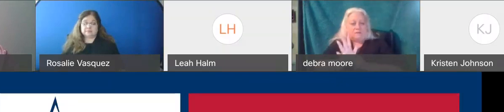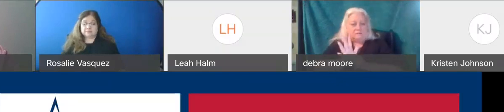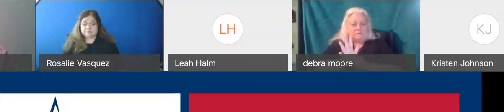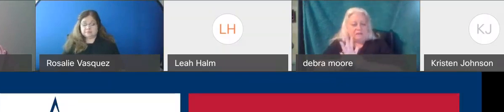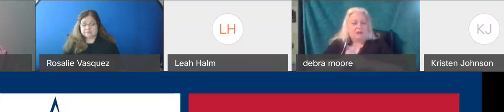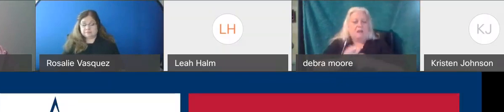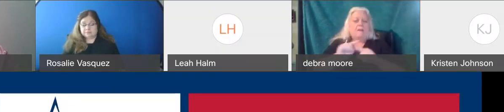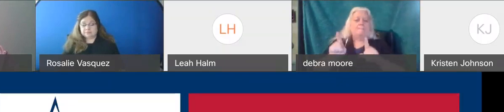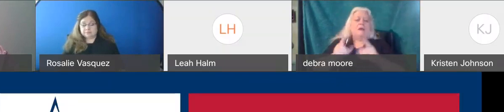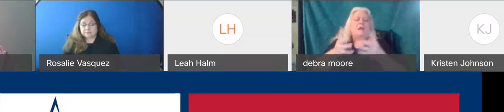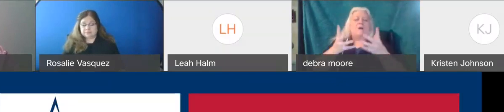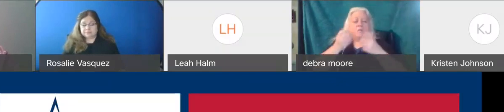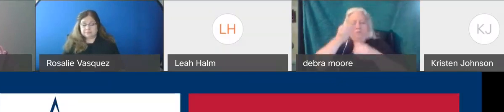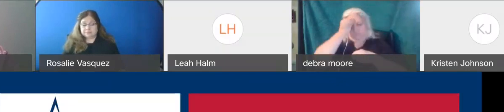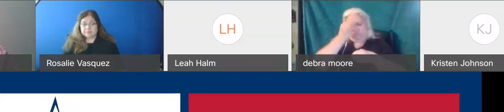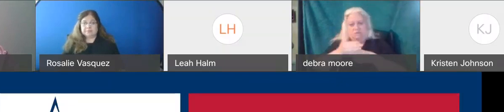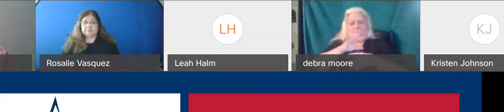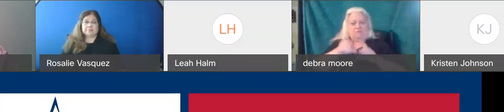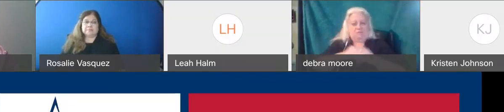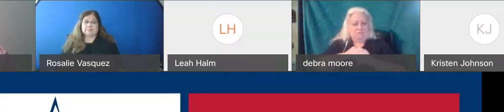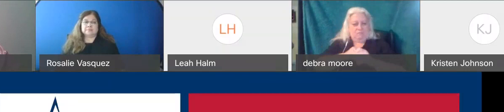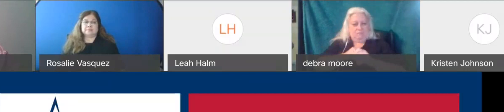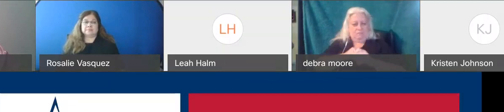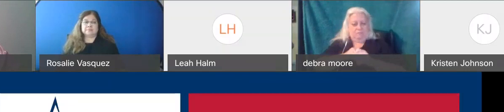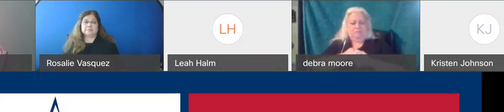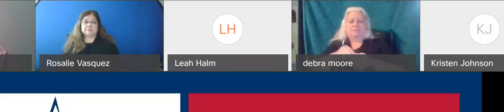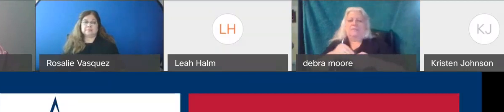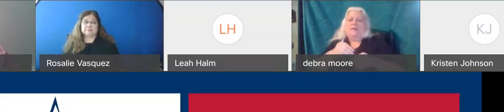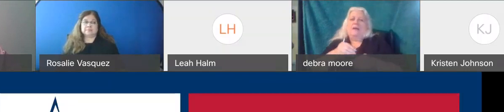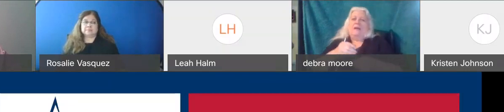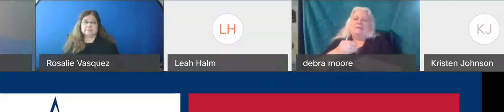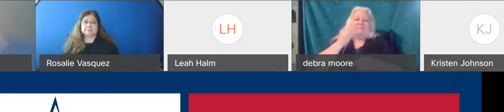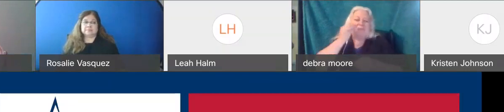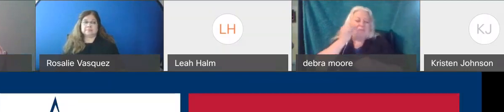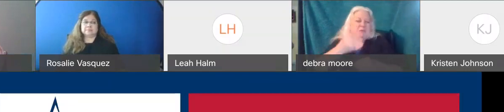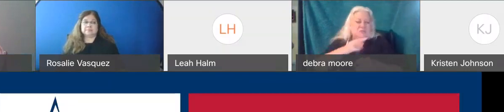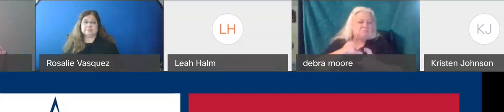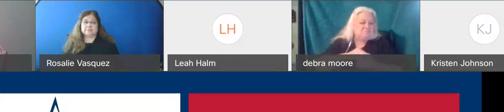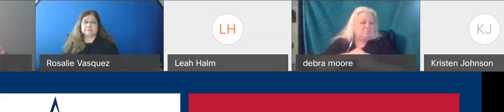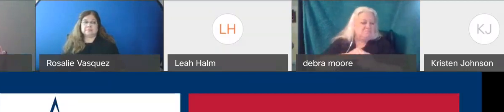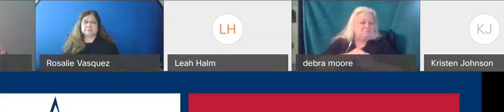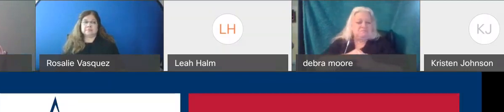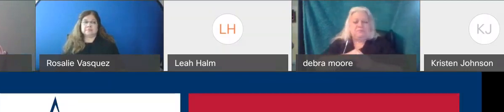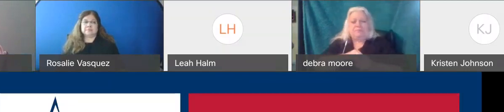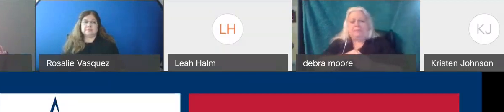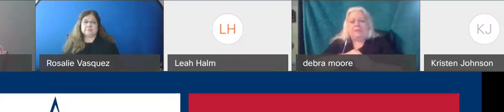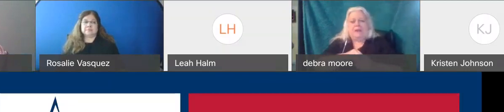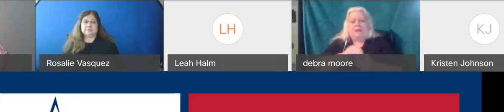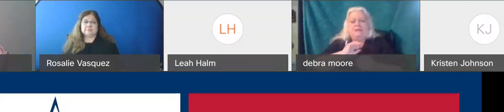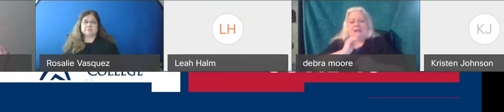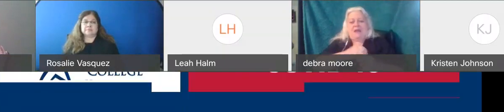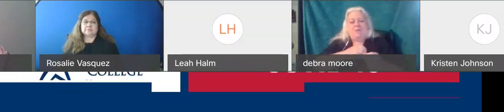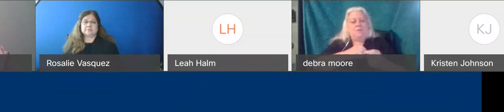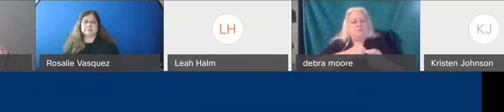but I did just want to include a little bit of information on this for just kind of our risk management